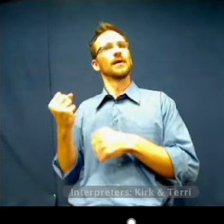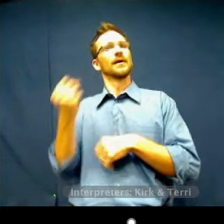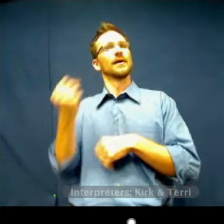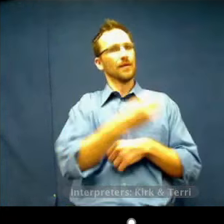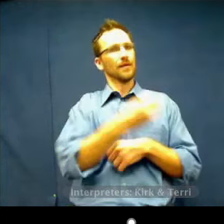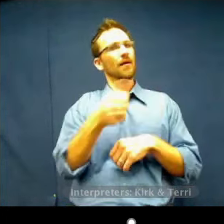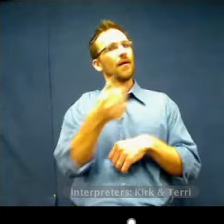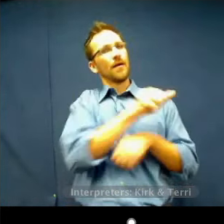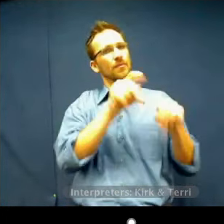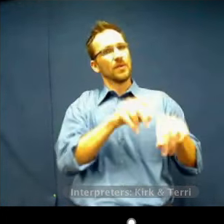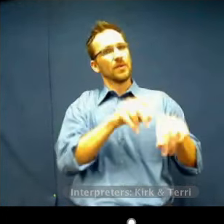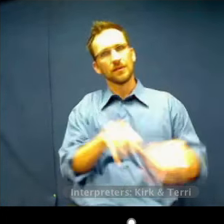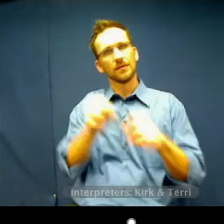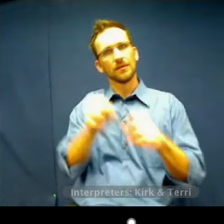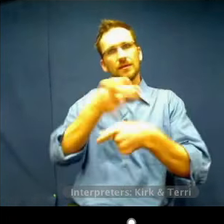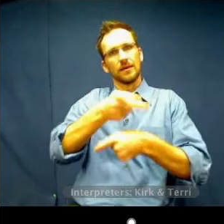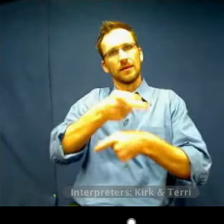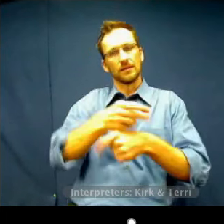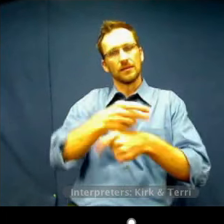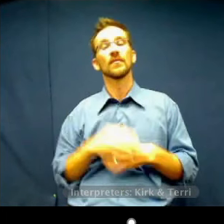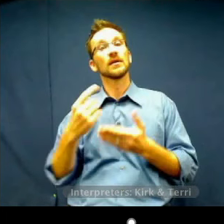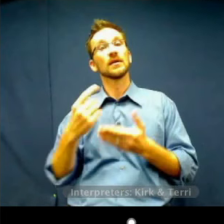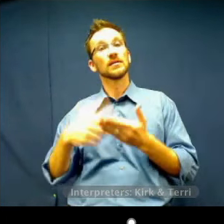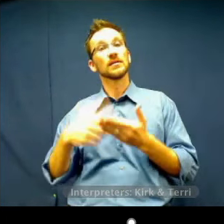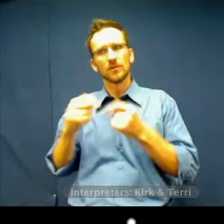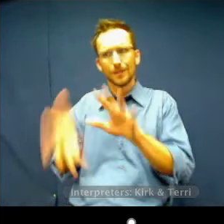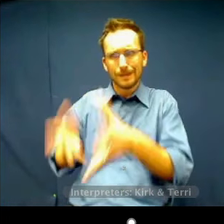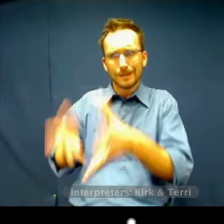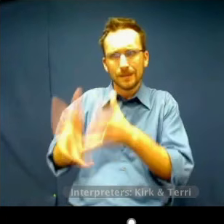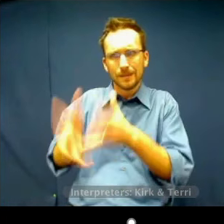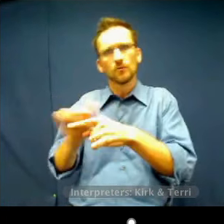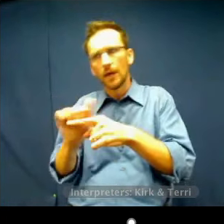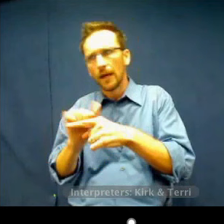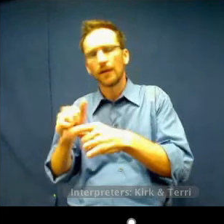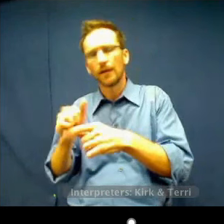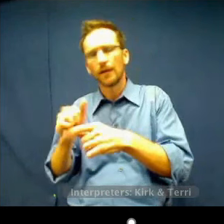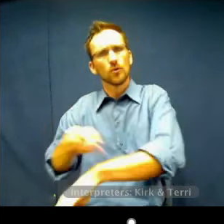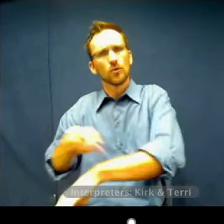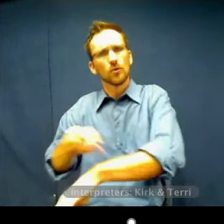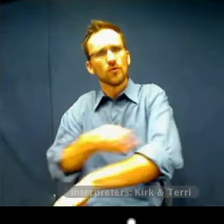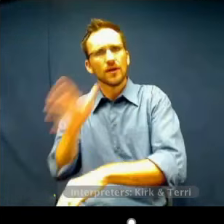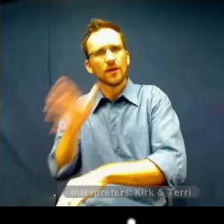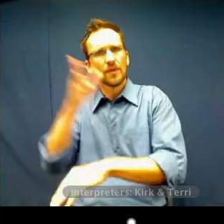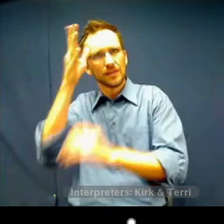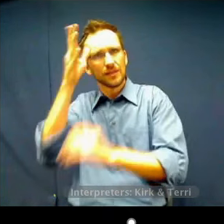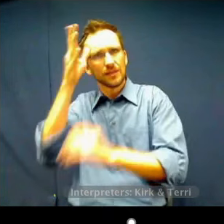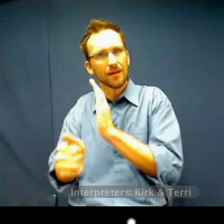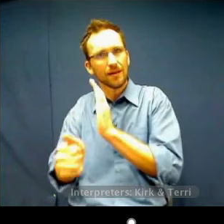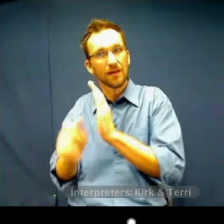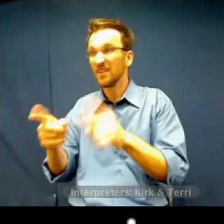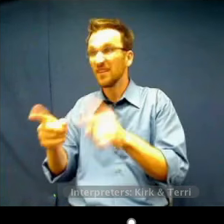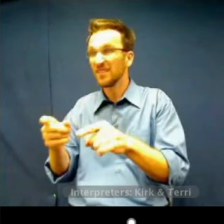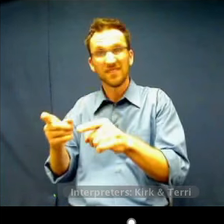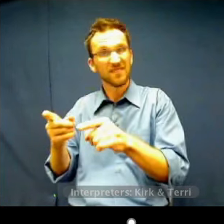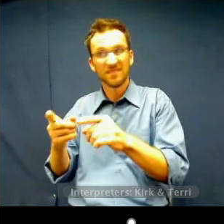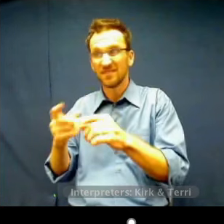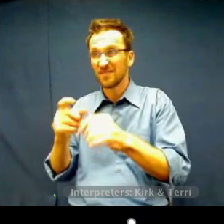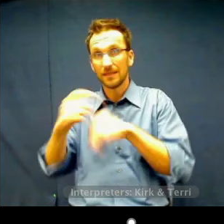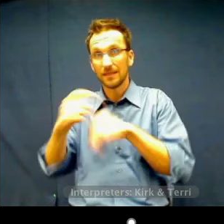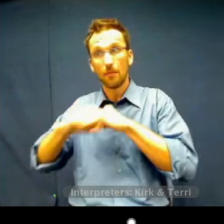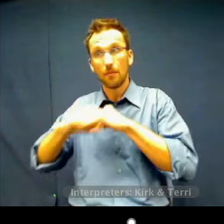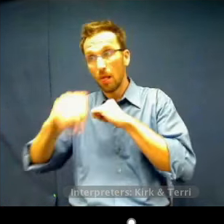be rehabilitated in a proper manner, in a proper amount of time, then that third party